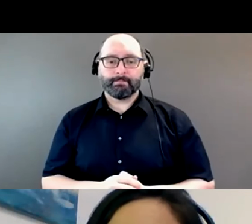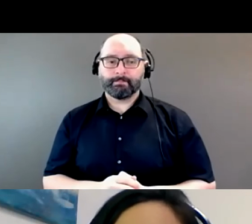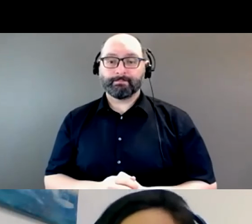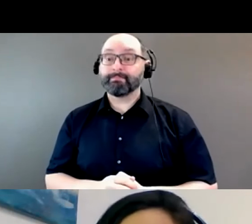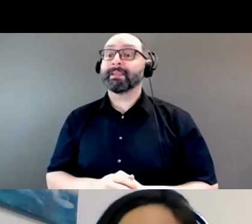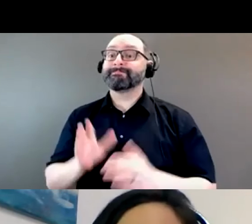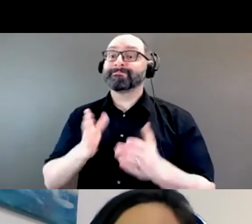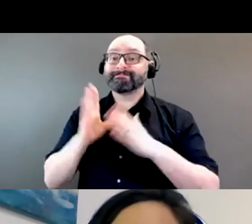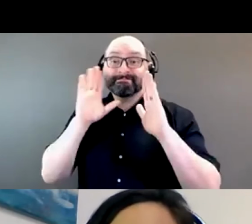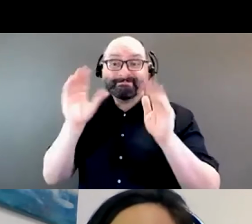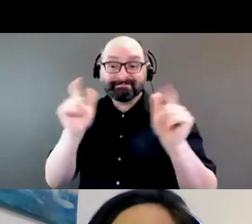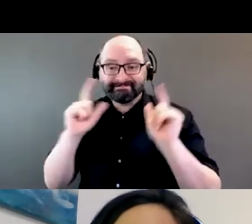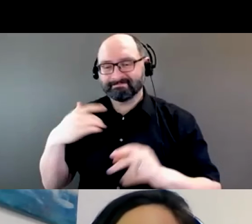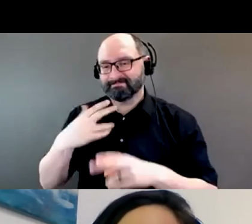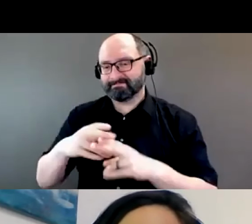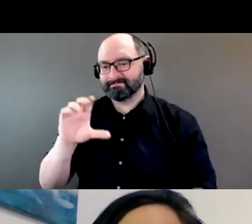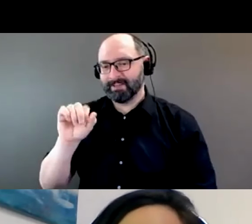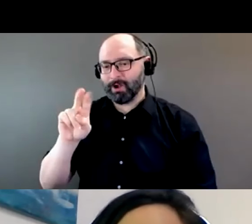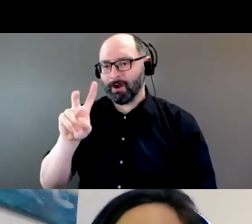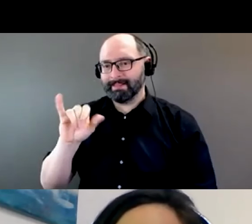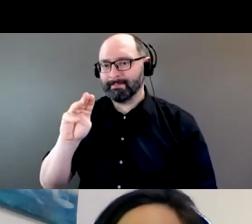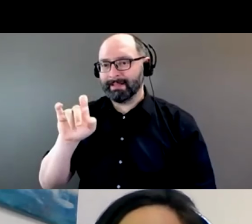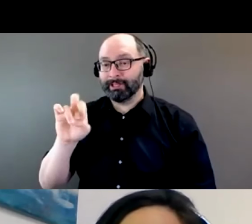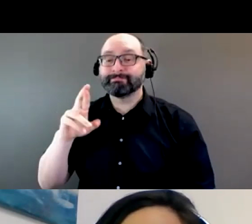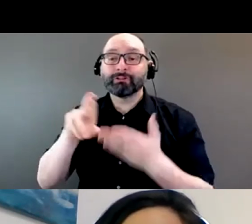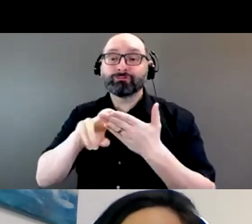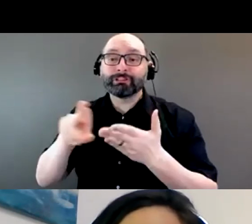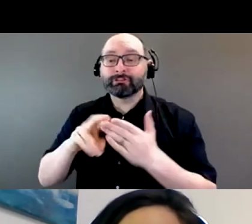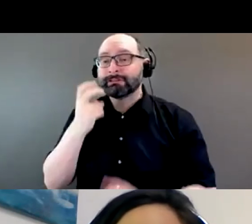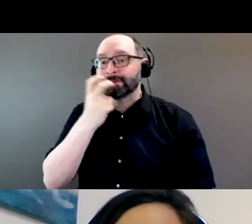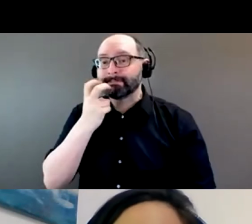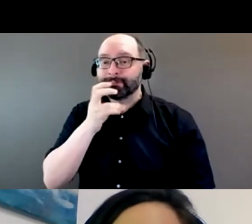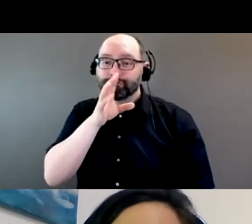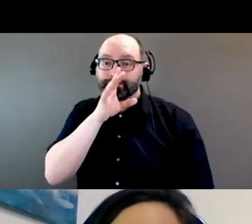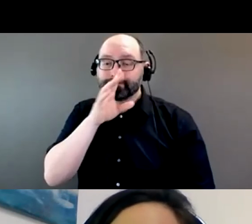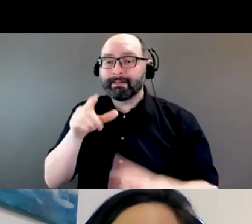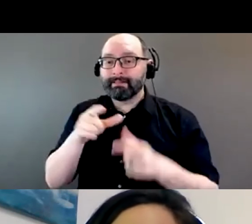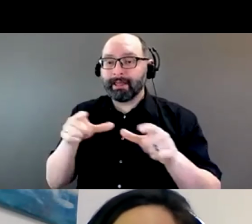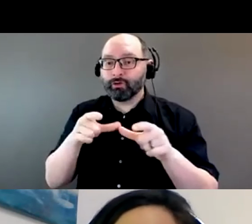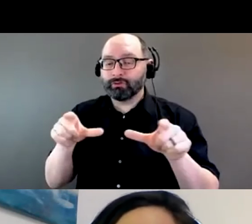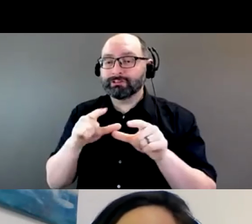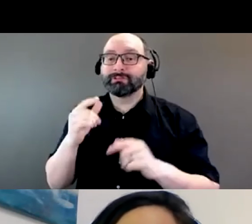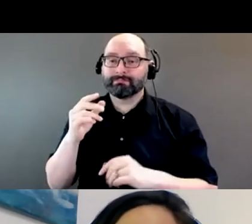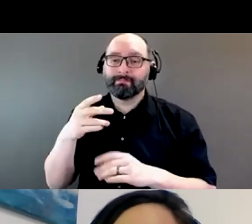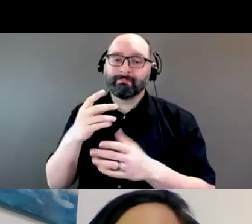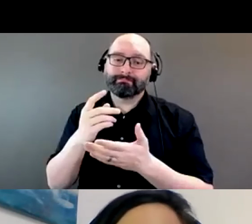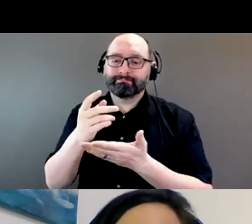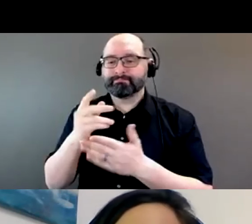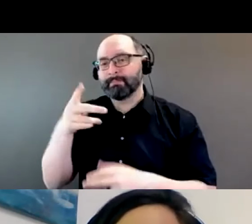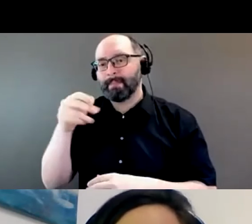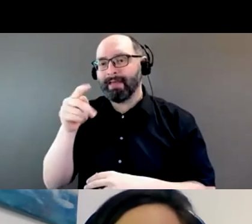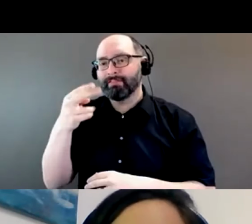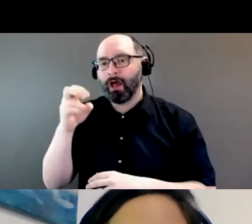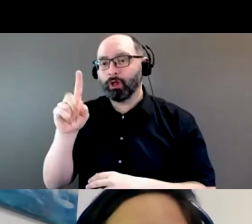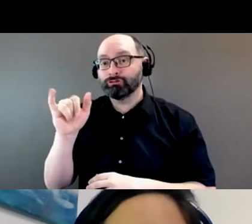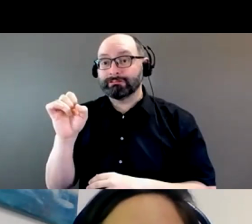All right. Hi, everyone. My name is Carly Miller. I'm a research speech-language pathologist at the UCSF Memory and Aging Center.